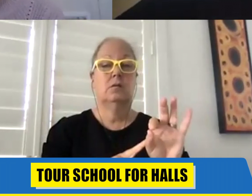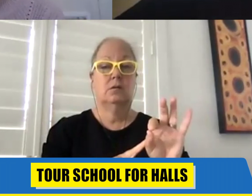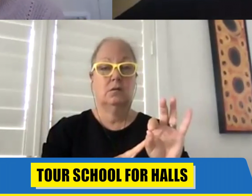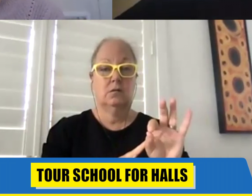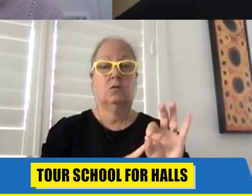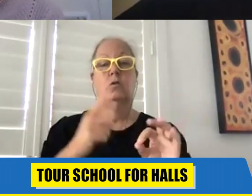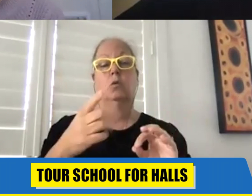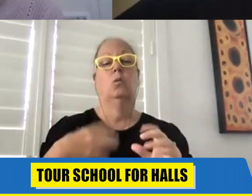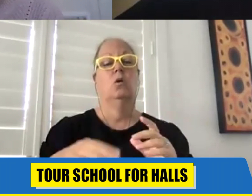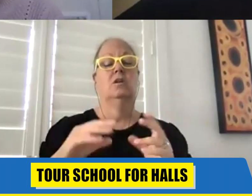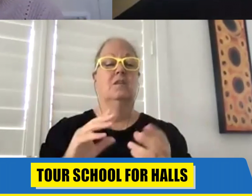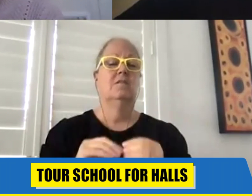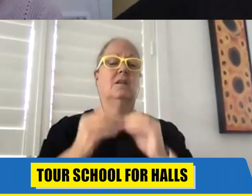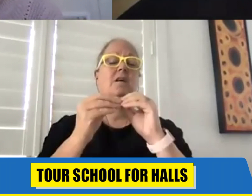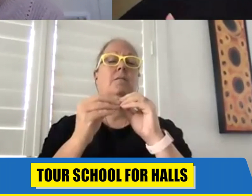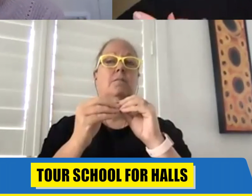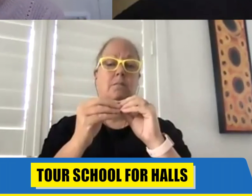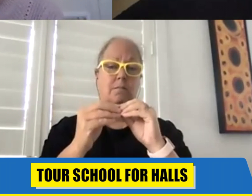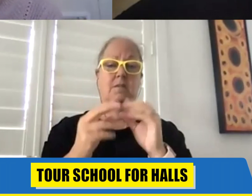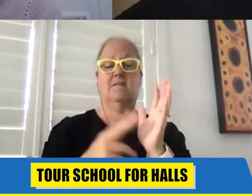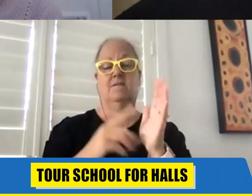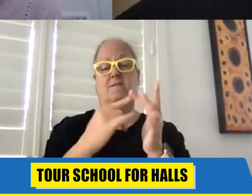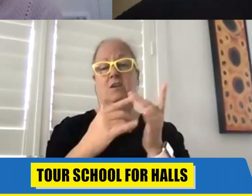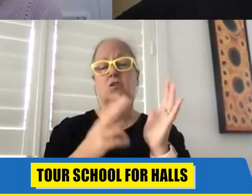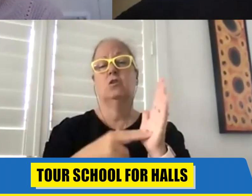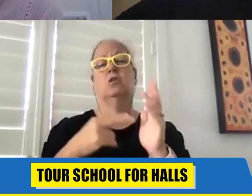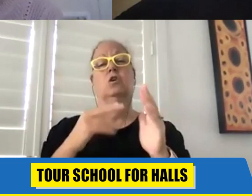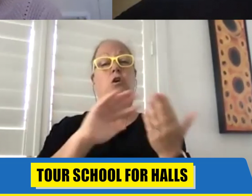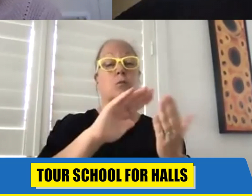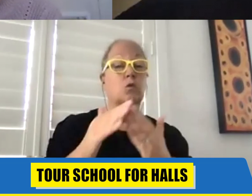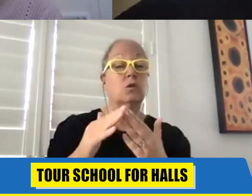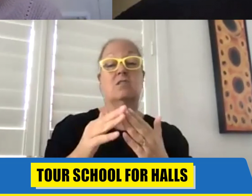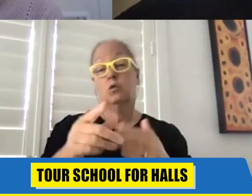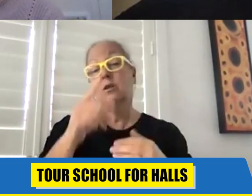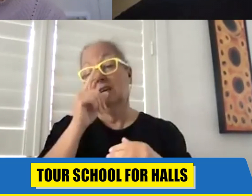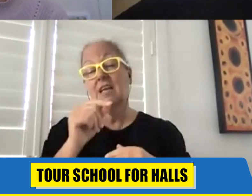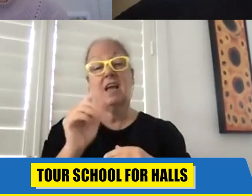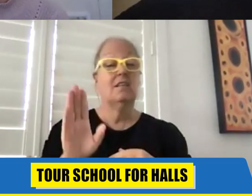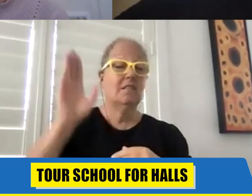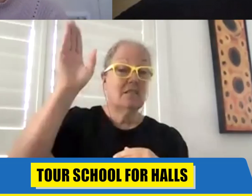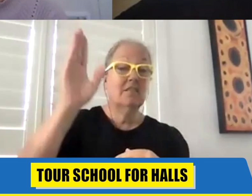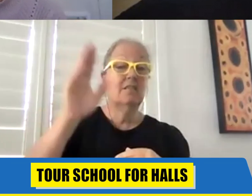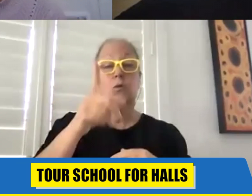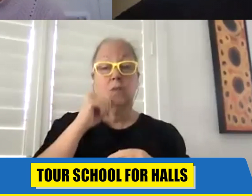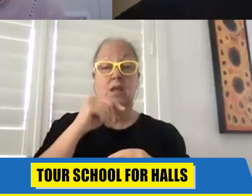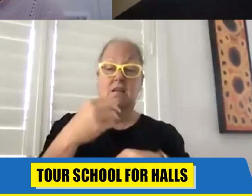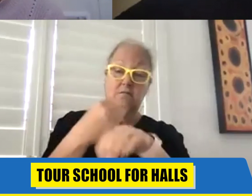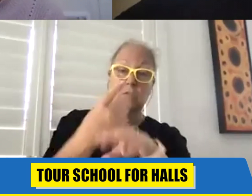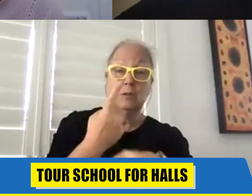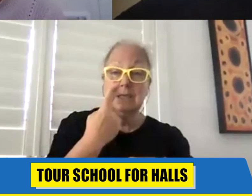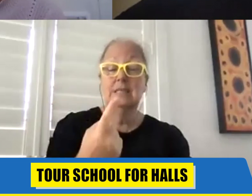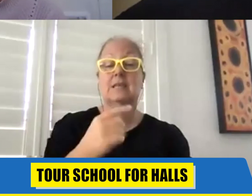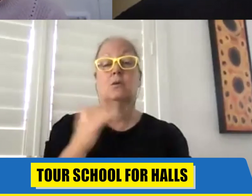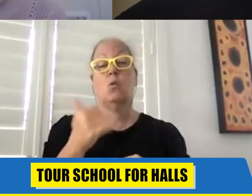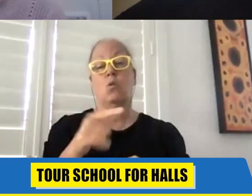developing a programming vision or programming for your communities? Feel free to unmute or use the raise hand function or type in the